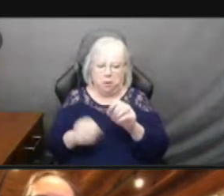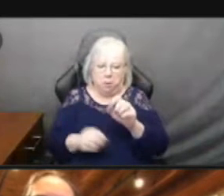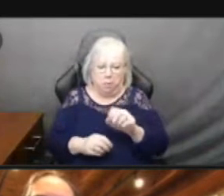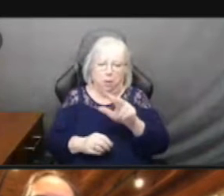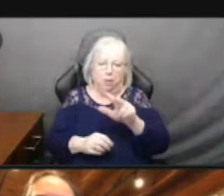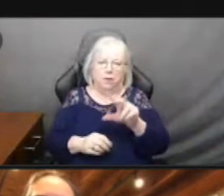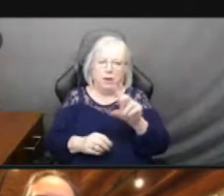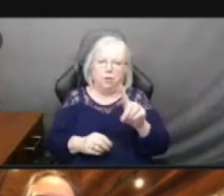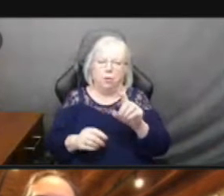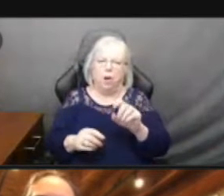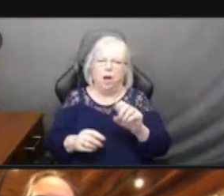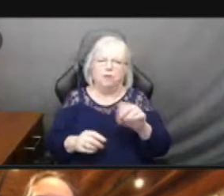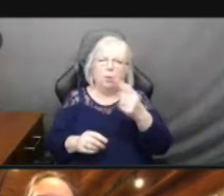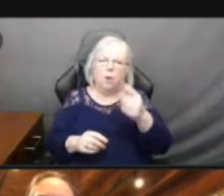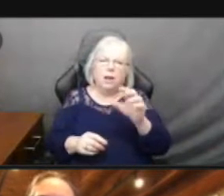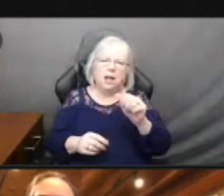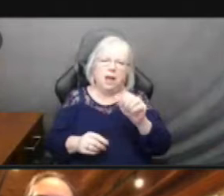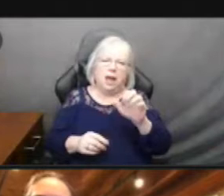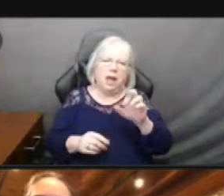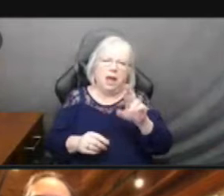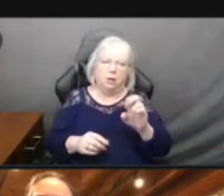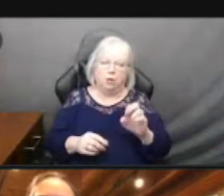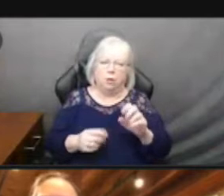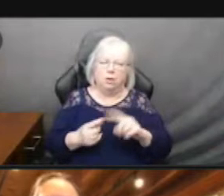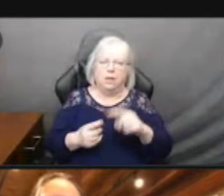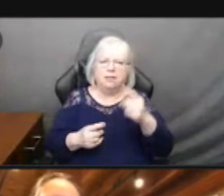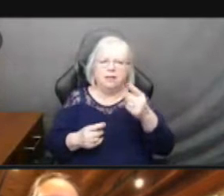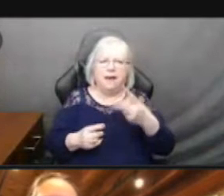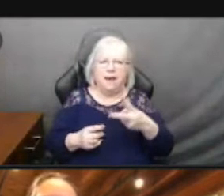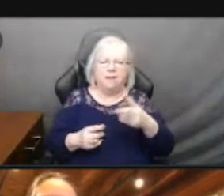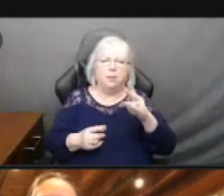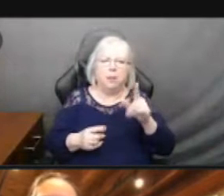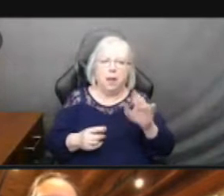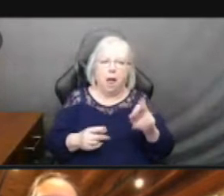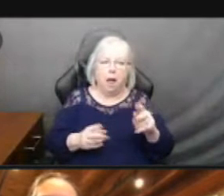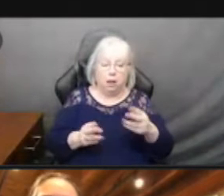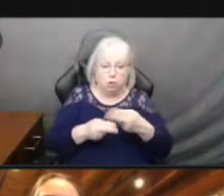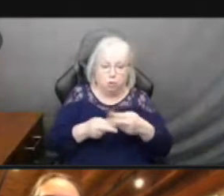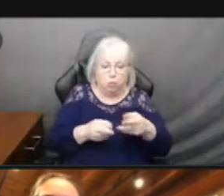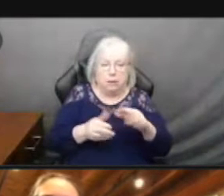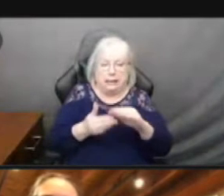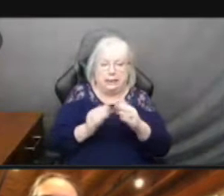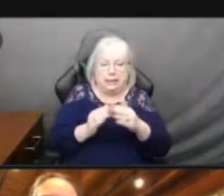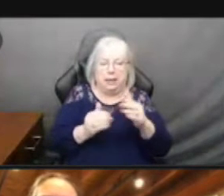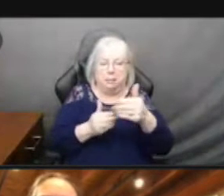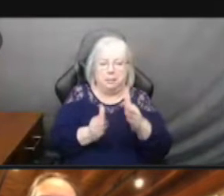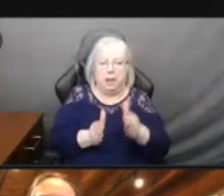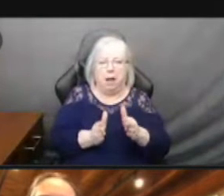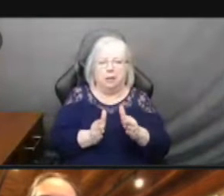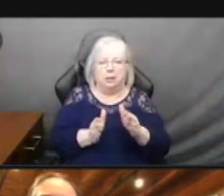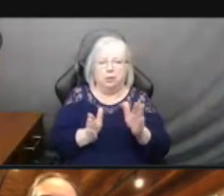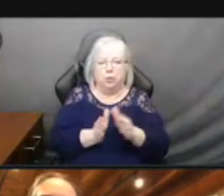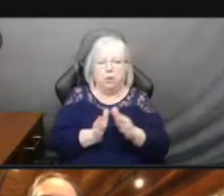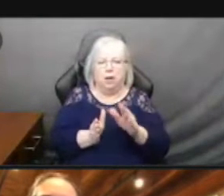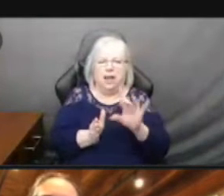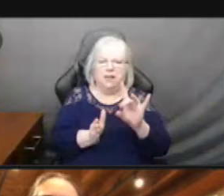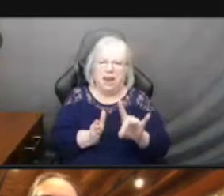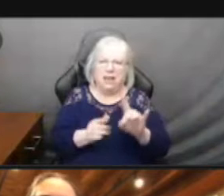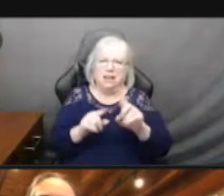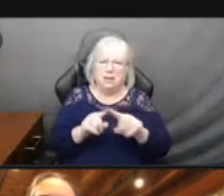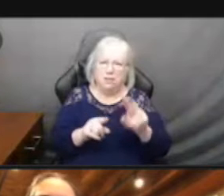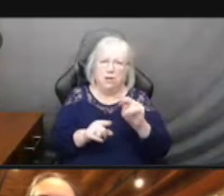0.32 of an acre. That's a half of a block, a short city block. You're going to put 8 different